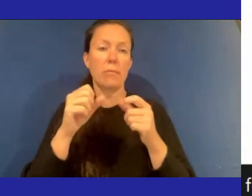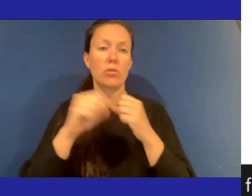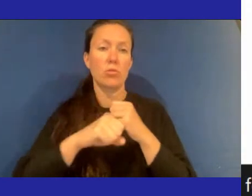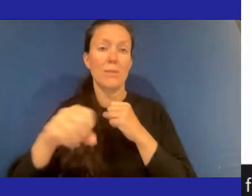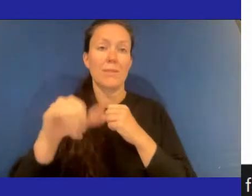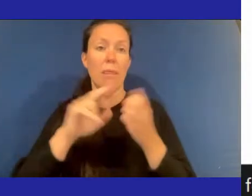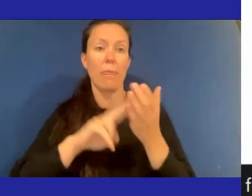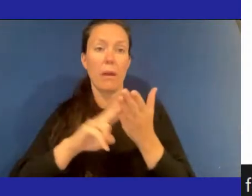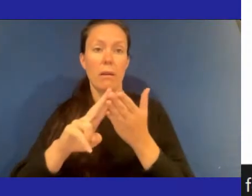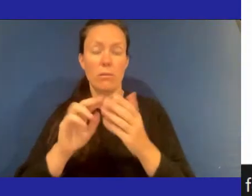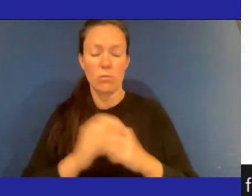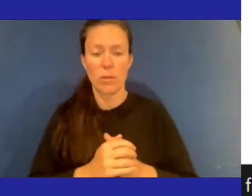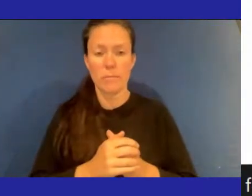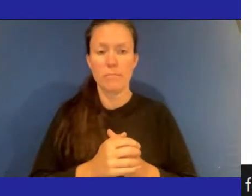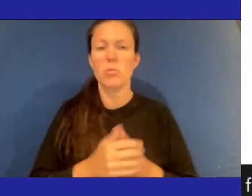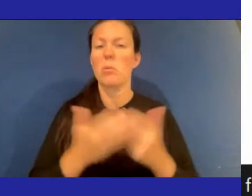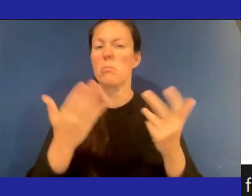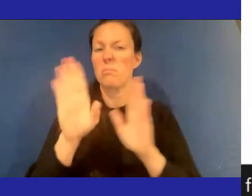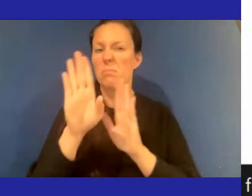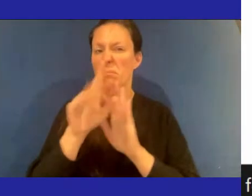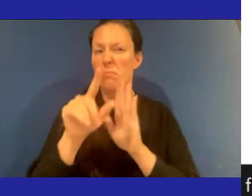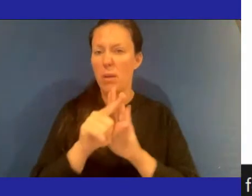bit of a background.